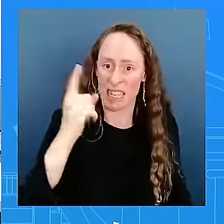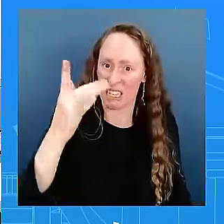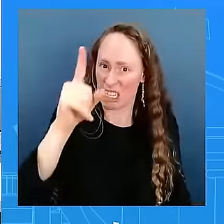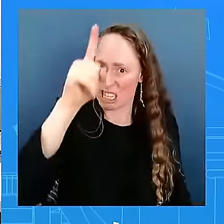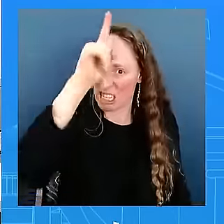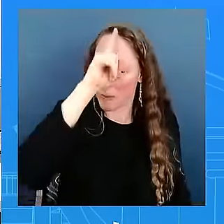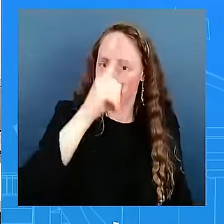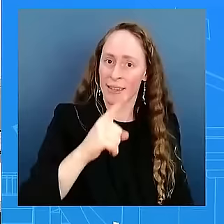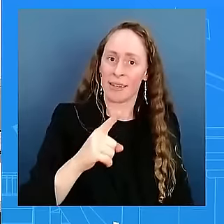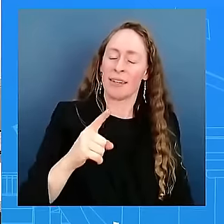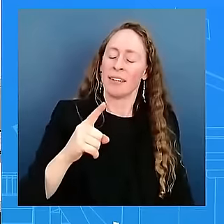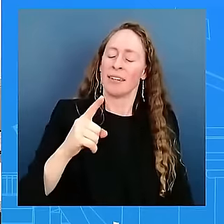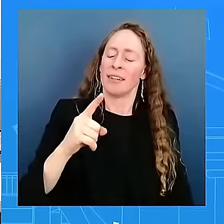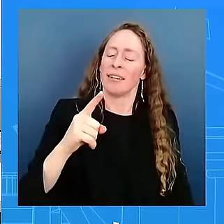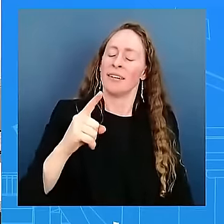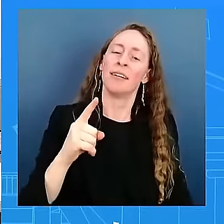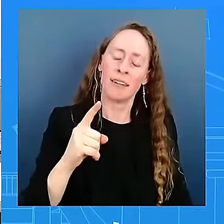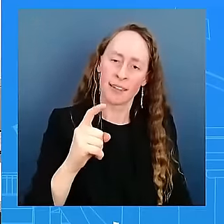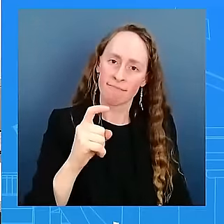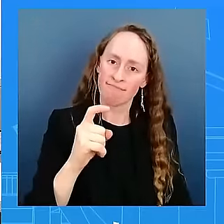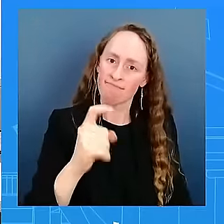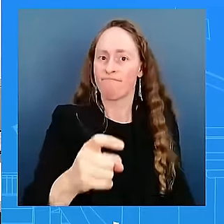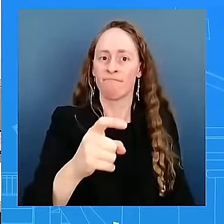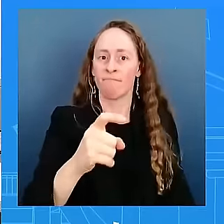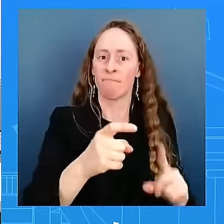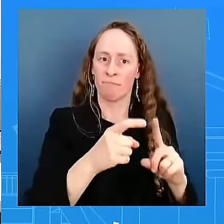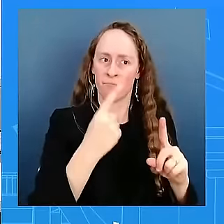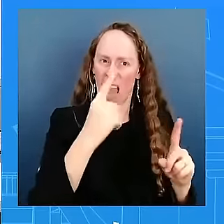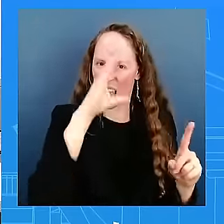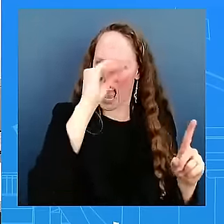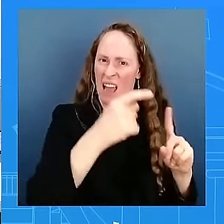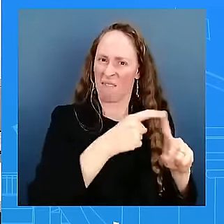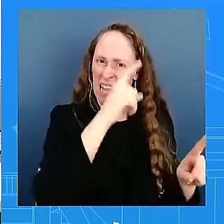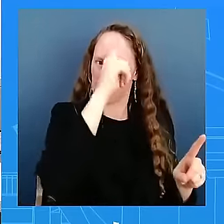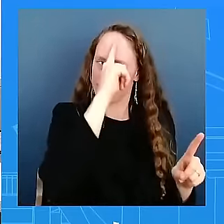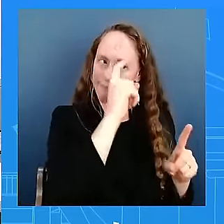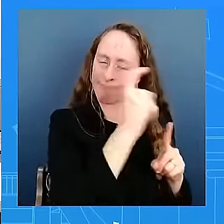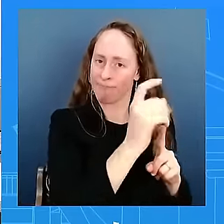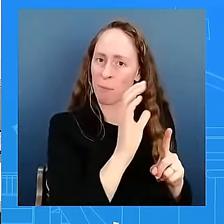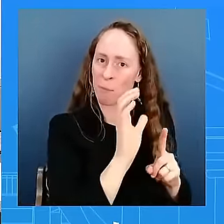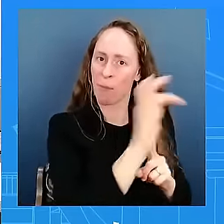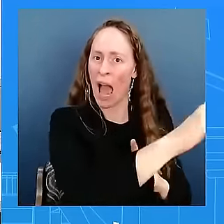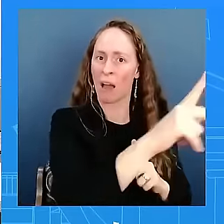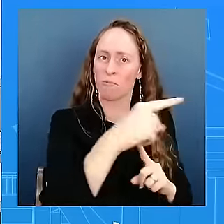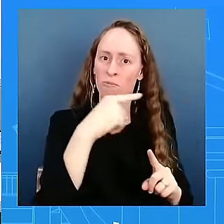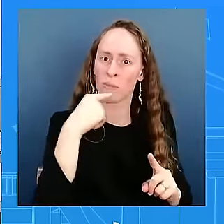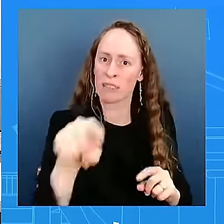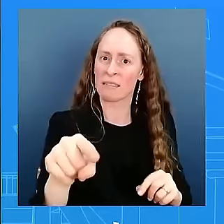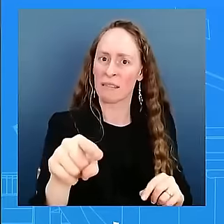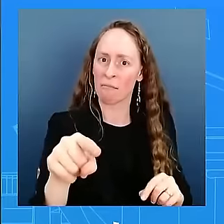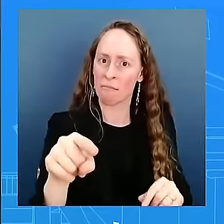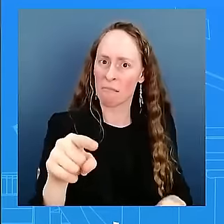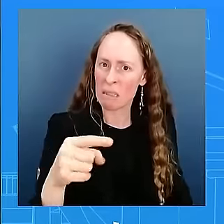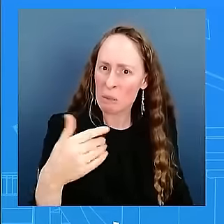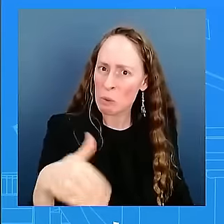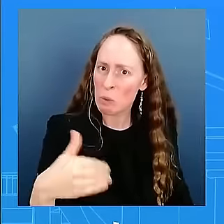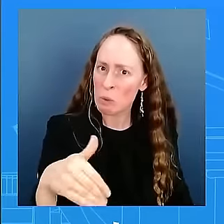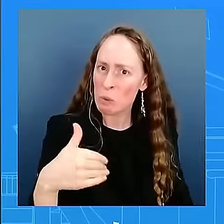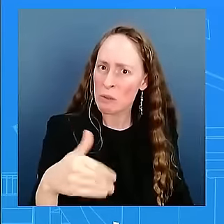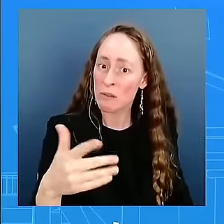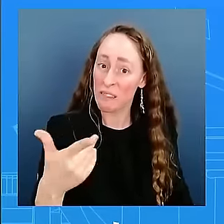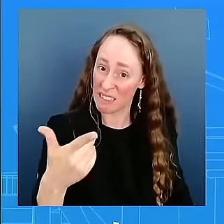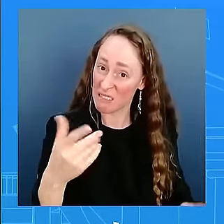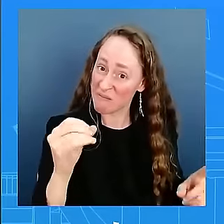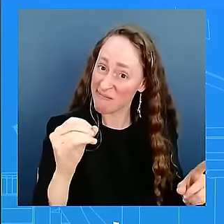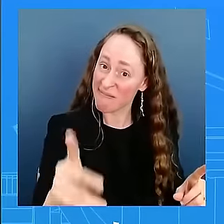Russian criminal. What specifically did the German chancellor say to President Biden about his willingness to do this? Well, I will leave that to